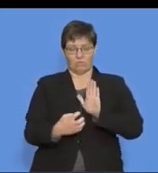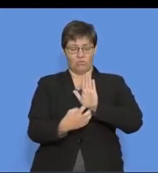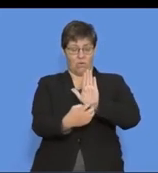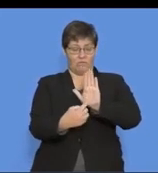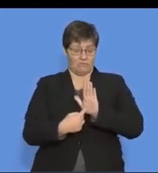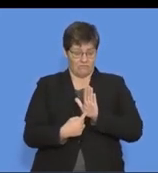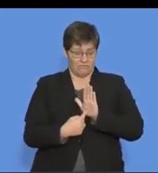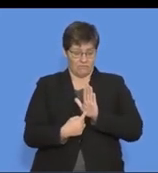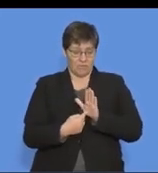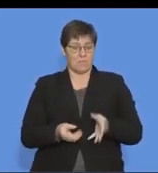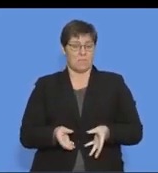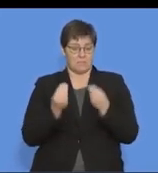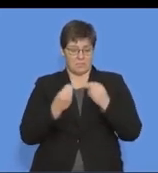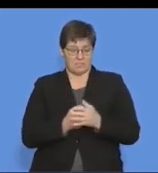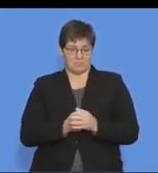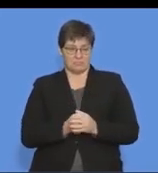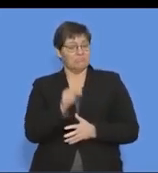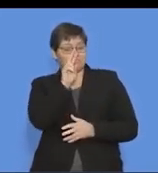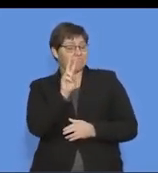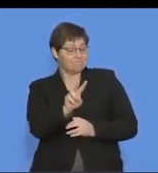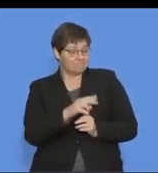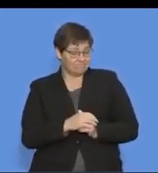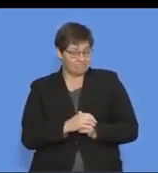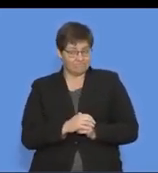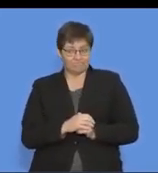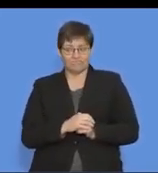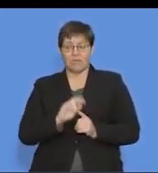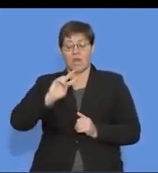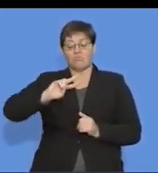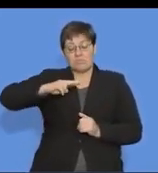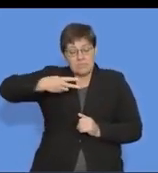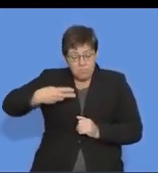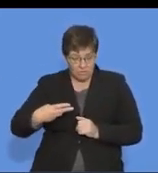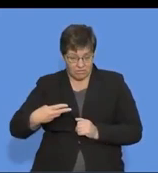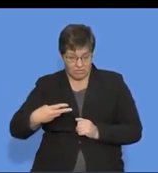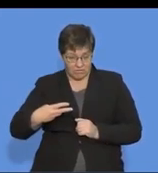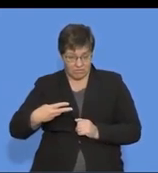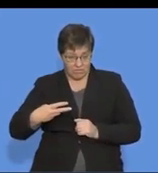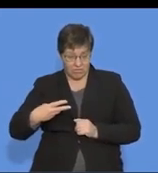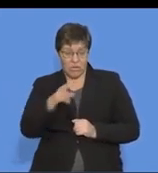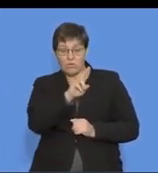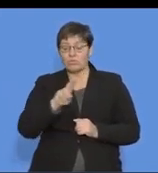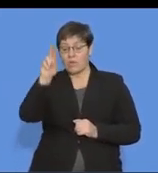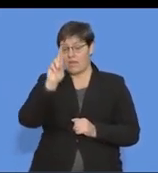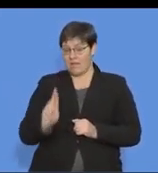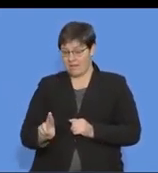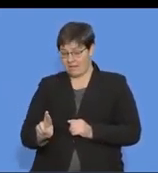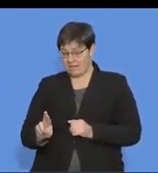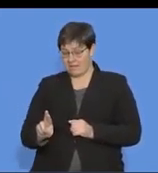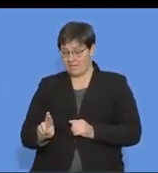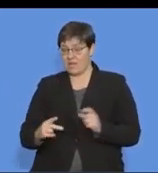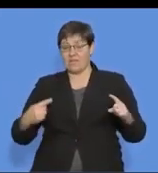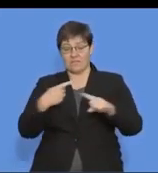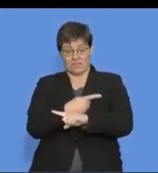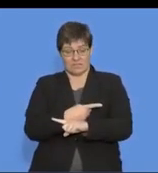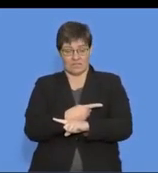graph that was obtained. Take note, this is the reciprocal of the square of the distance versus